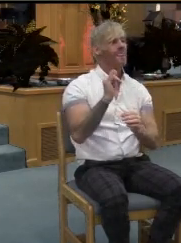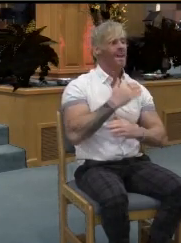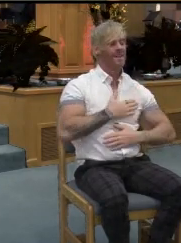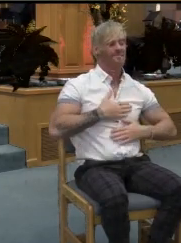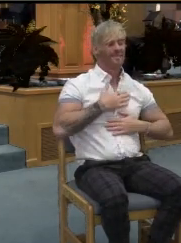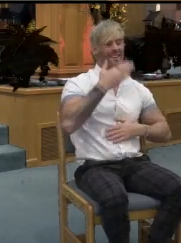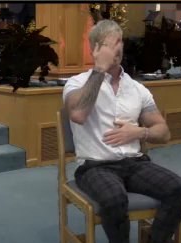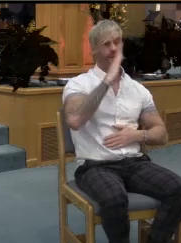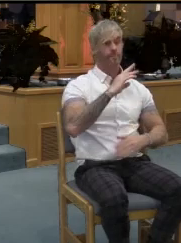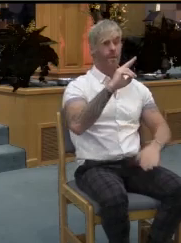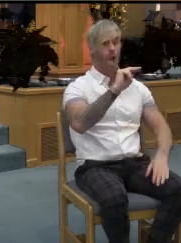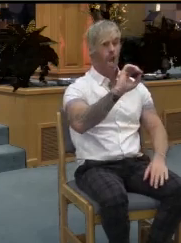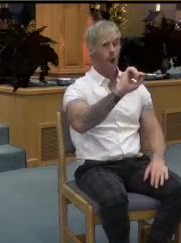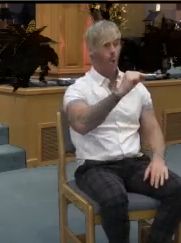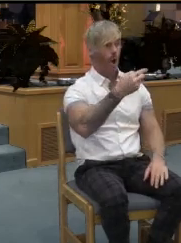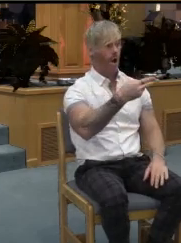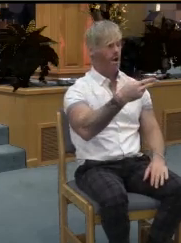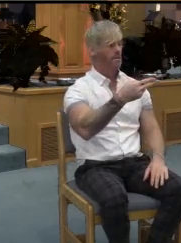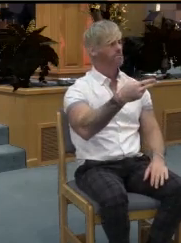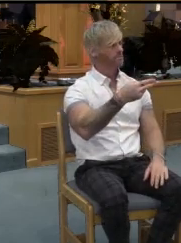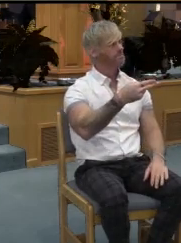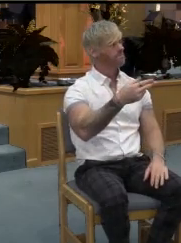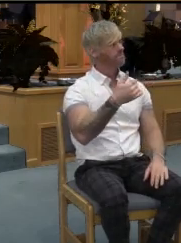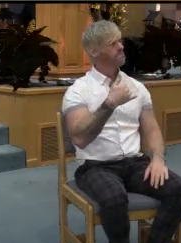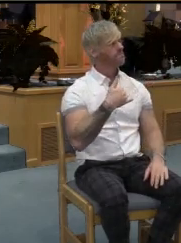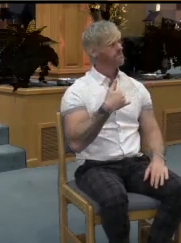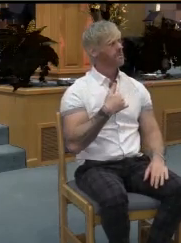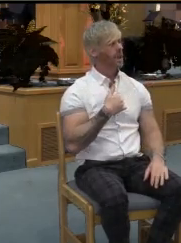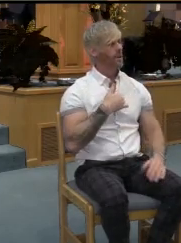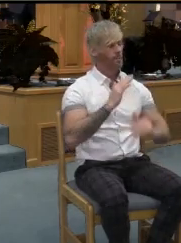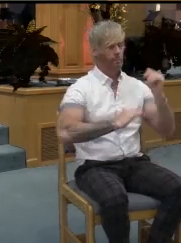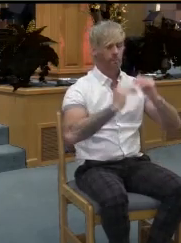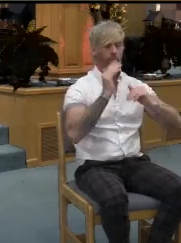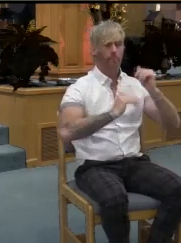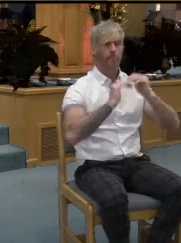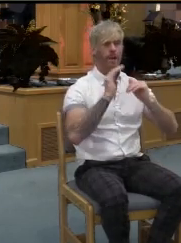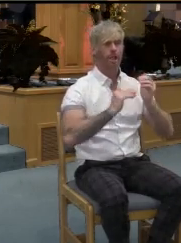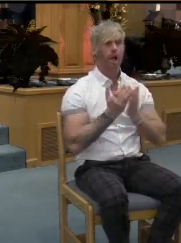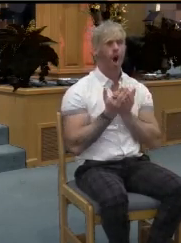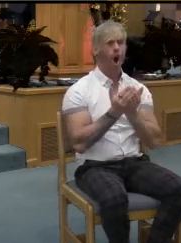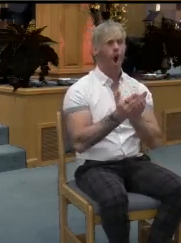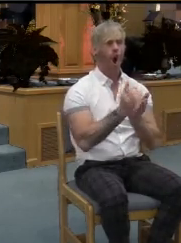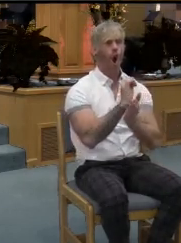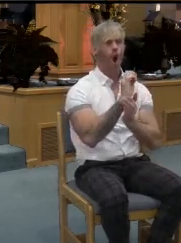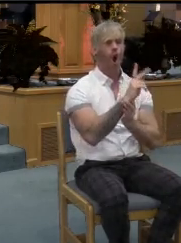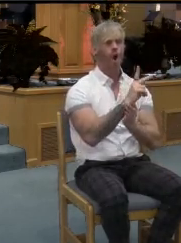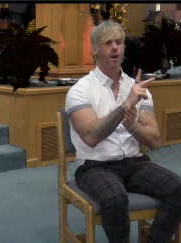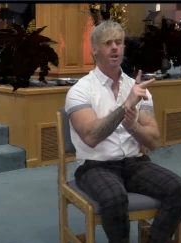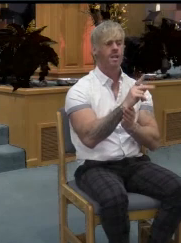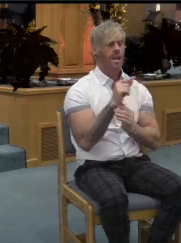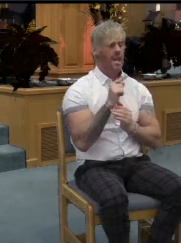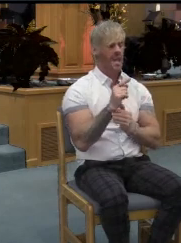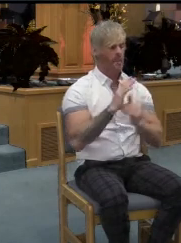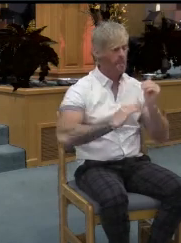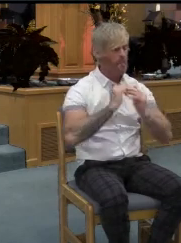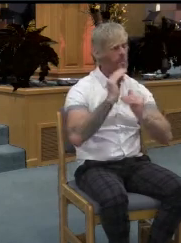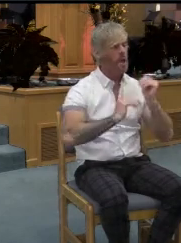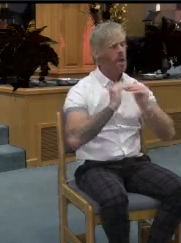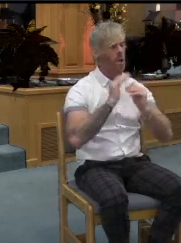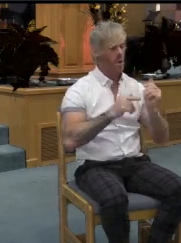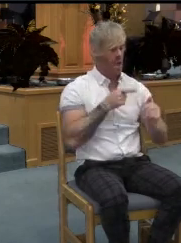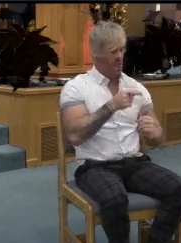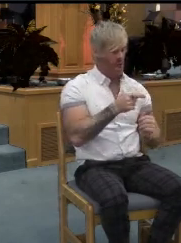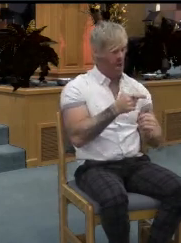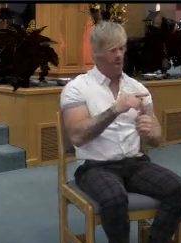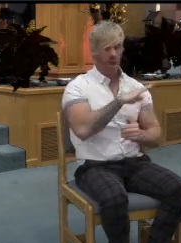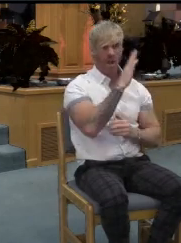the anomaly of the ark, building a boat on dry ground where it had never rained for 120 years. Would you